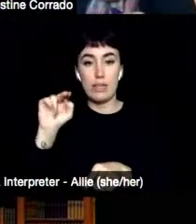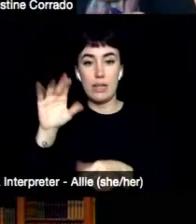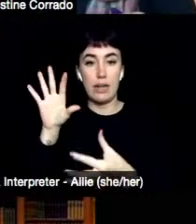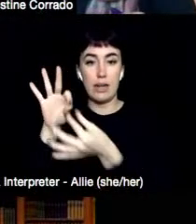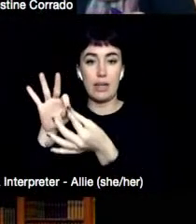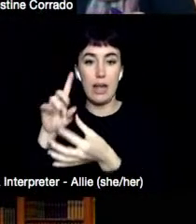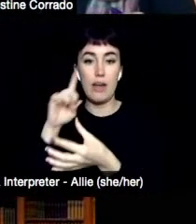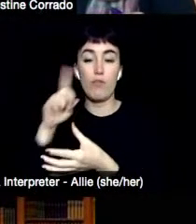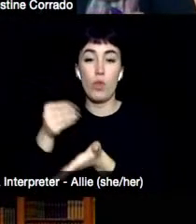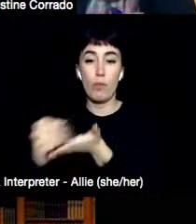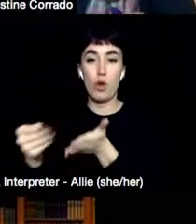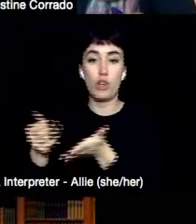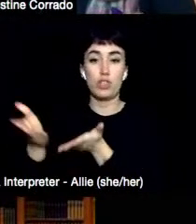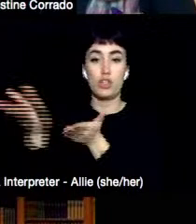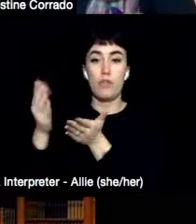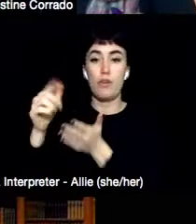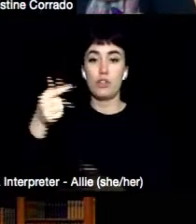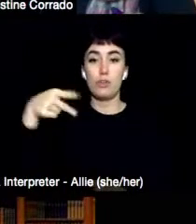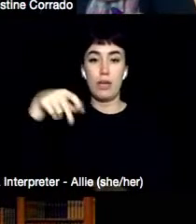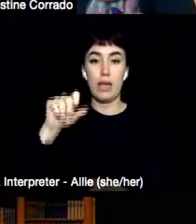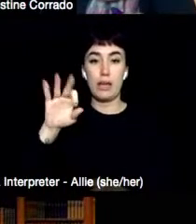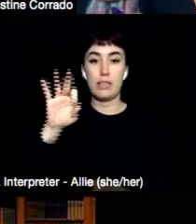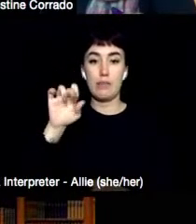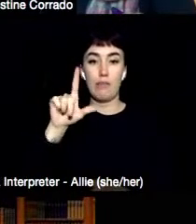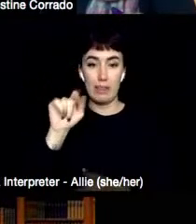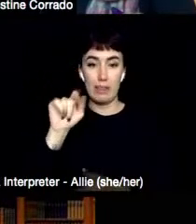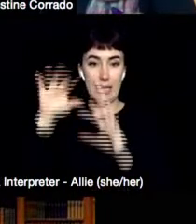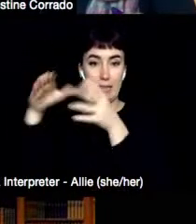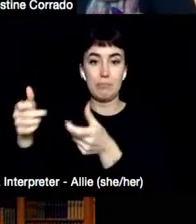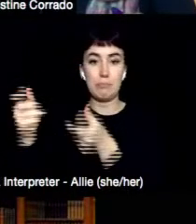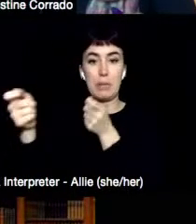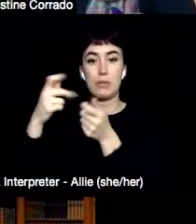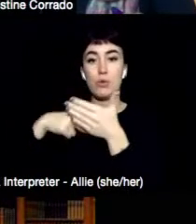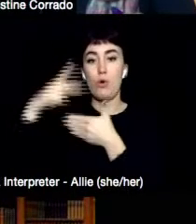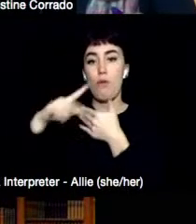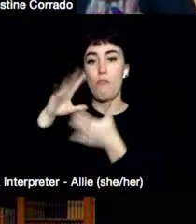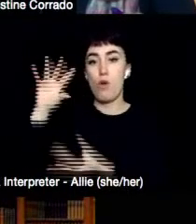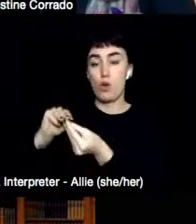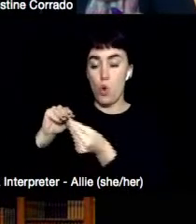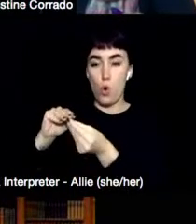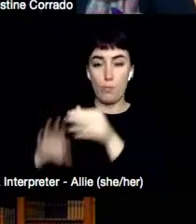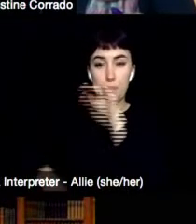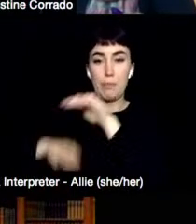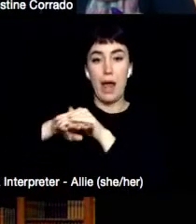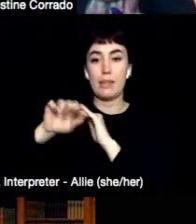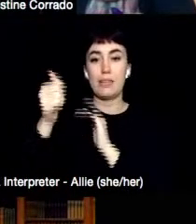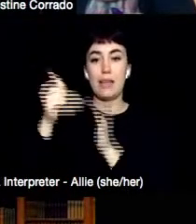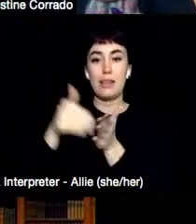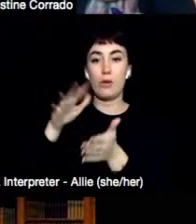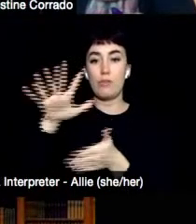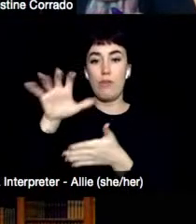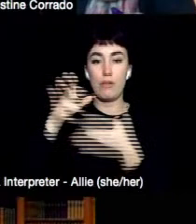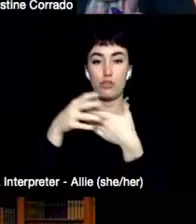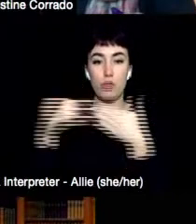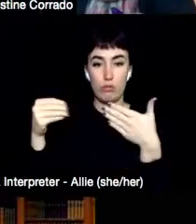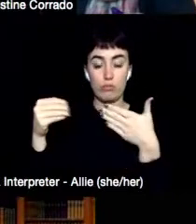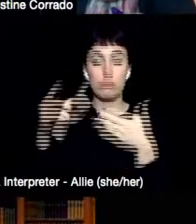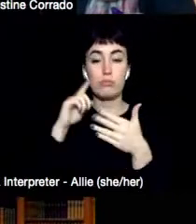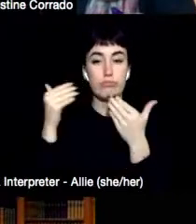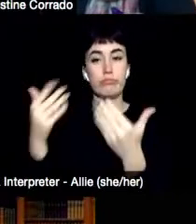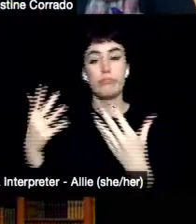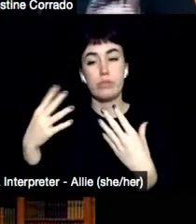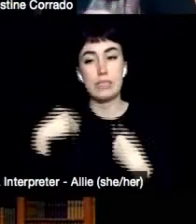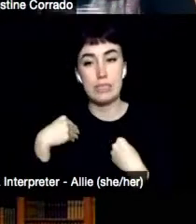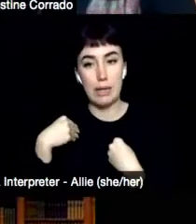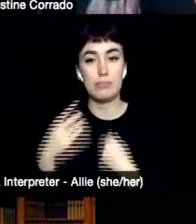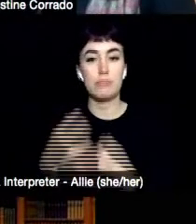a GPS fleet management program for a total amount not to exceed $10,500. I move that we adopt